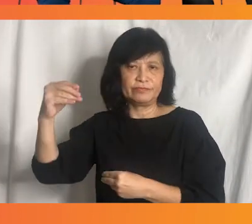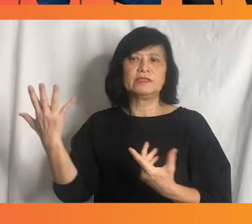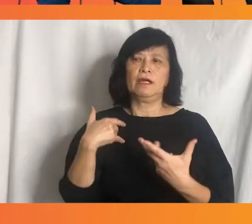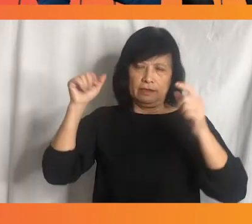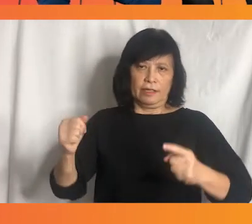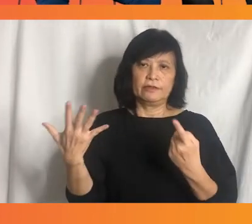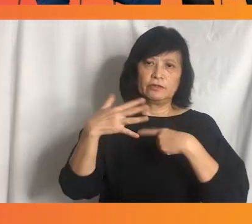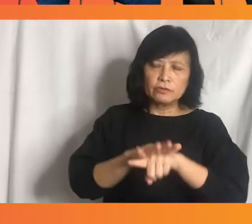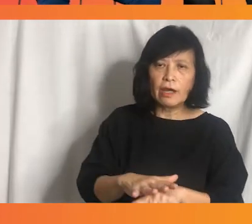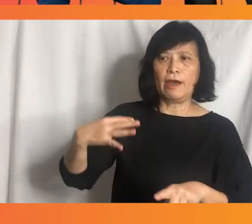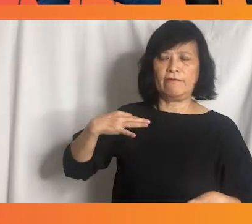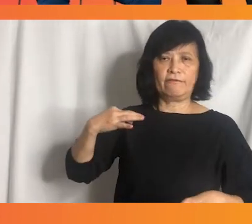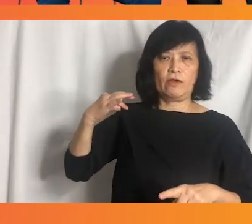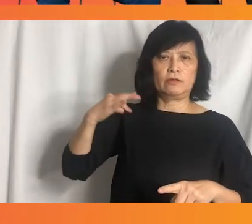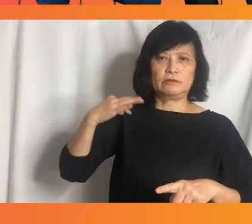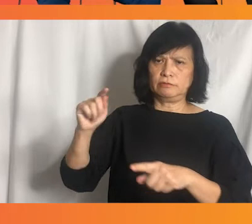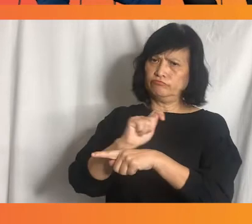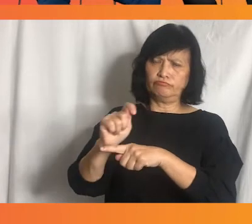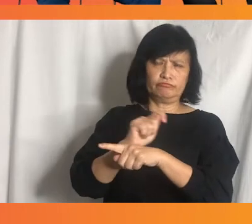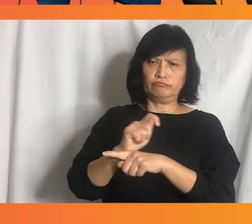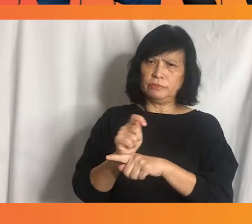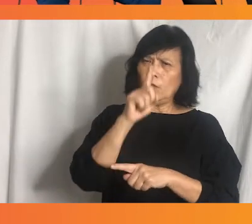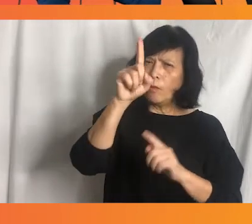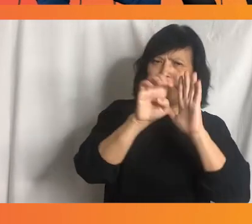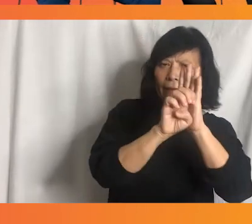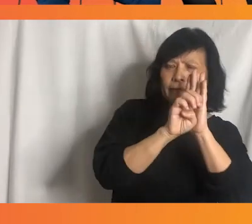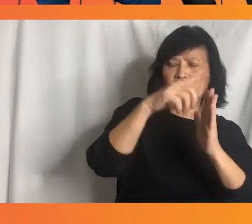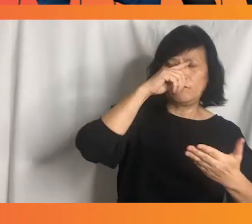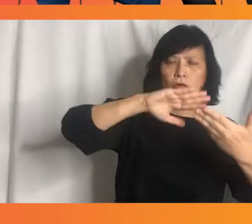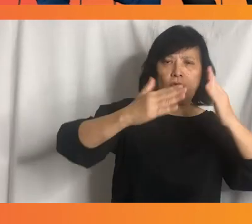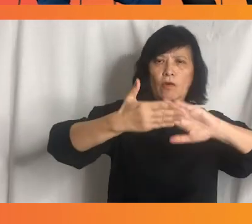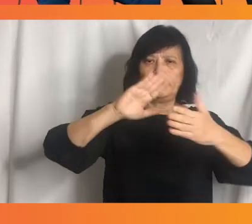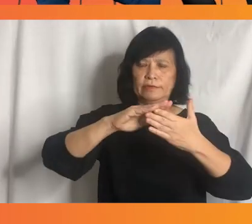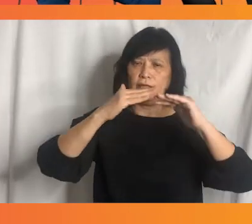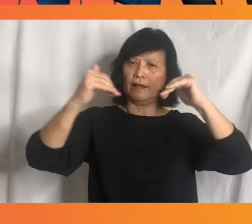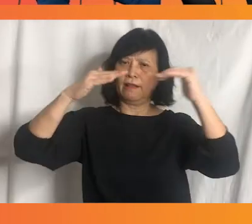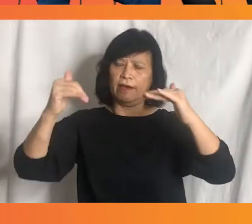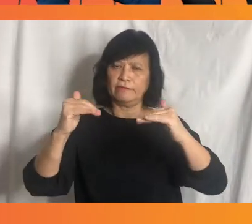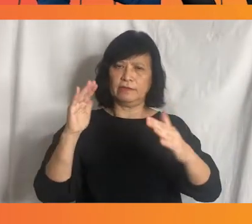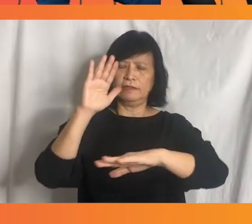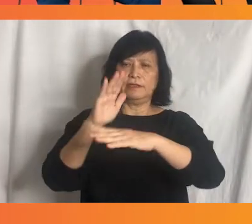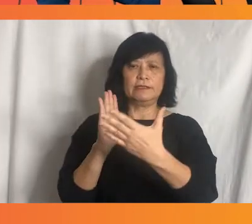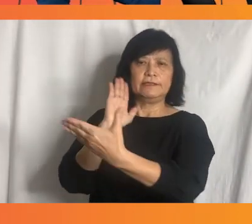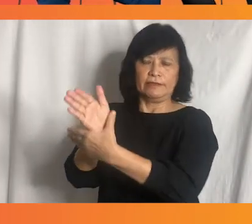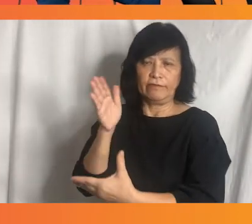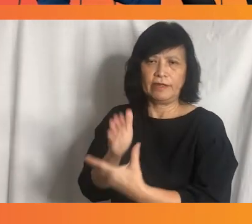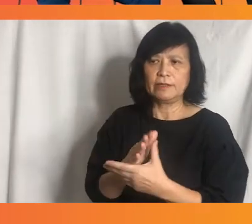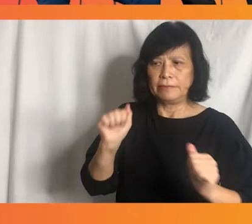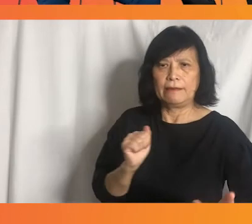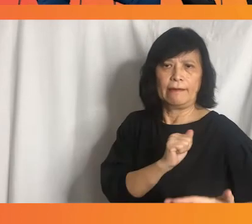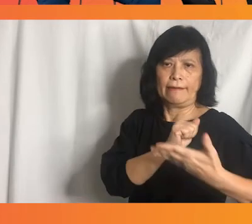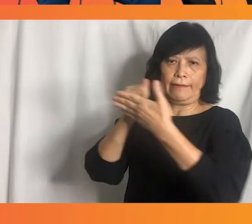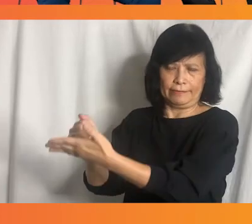inclusive, volunteer trainings are also examples of community level interventions that can help reduce the barriers commonly mentioned by